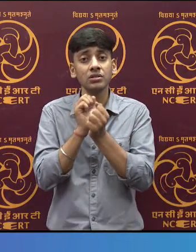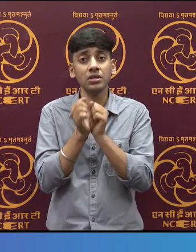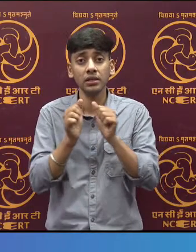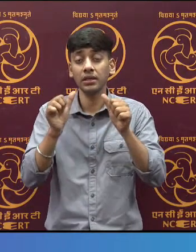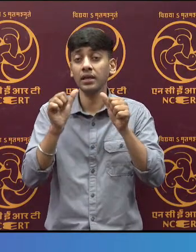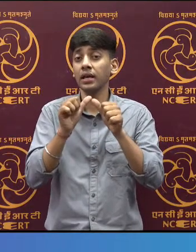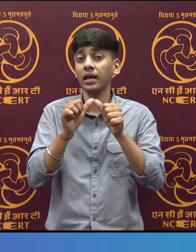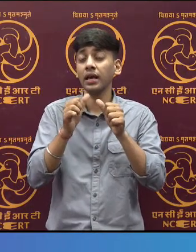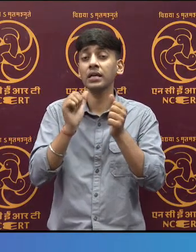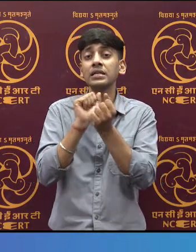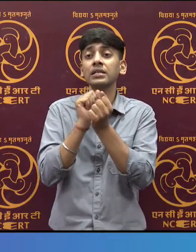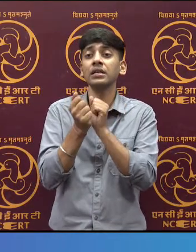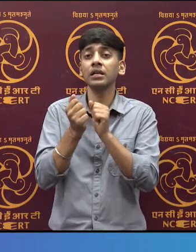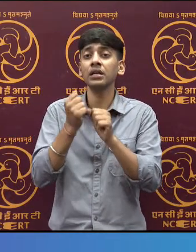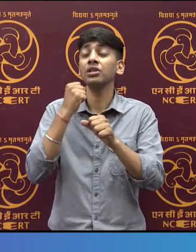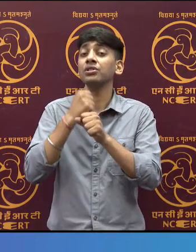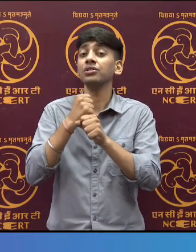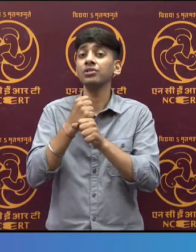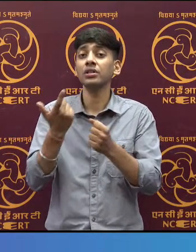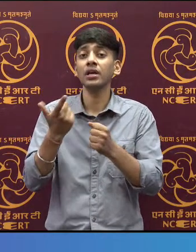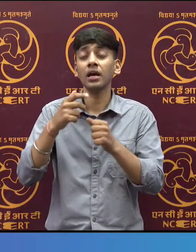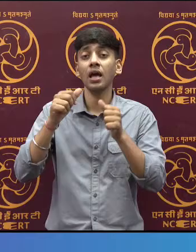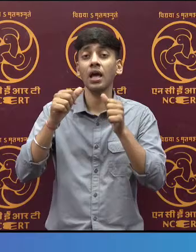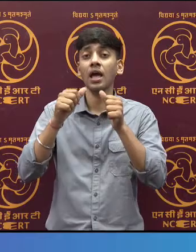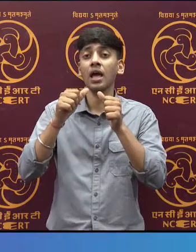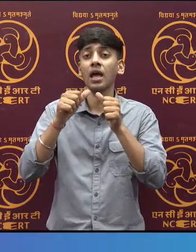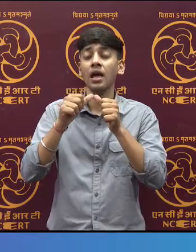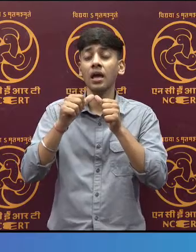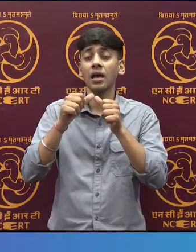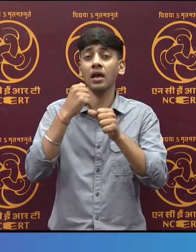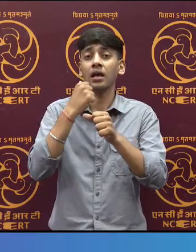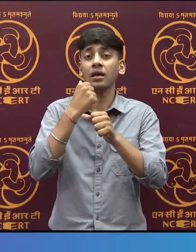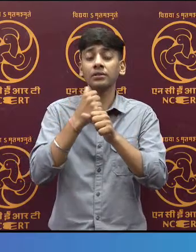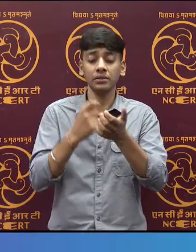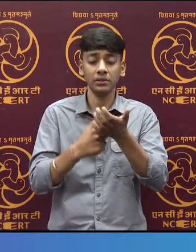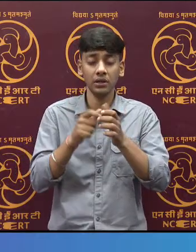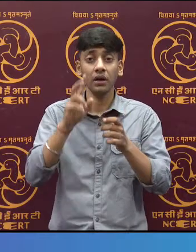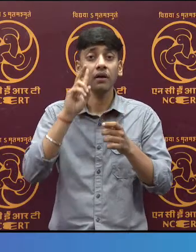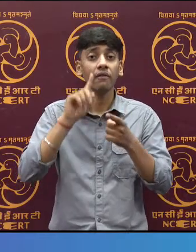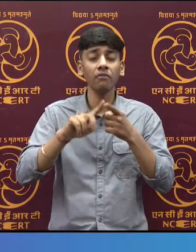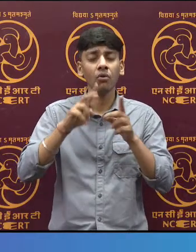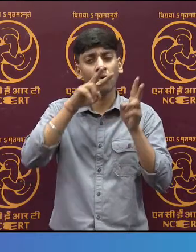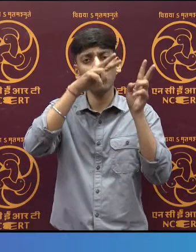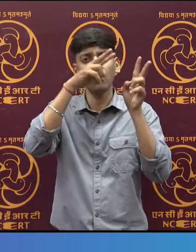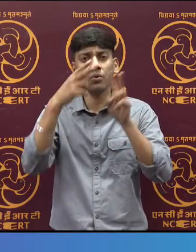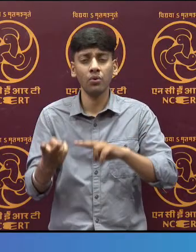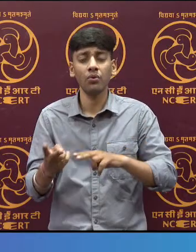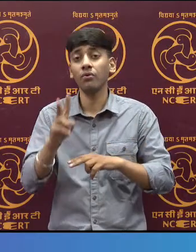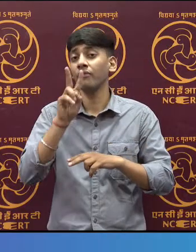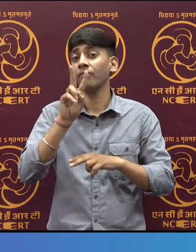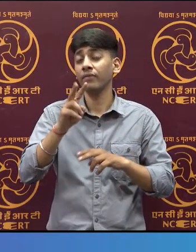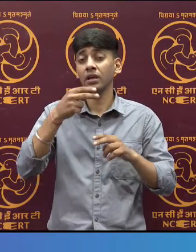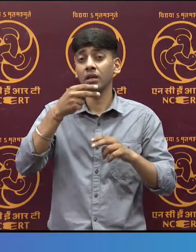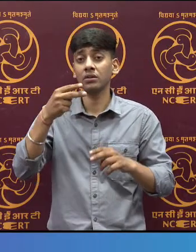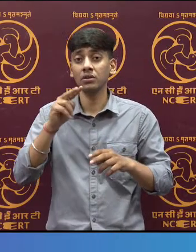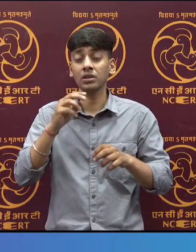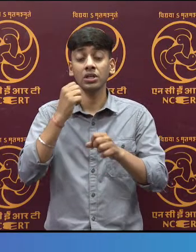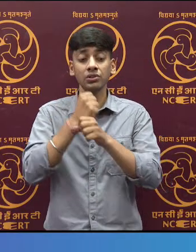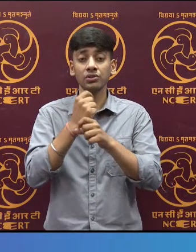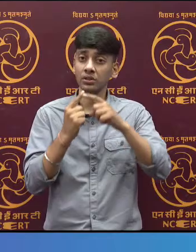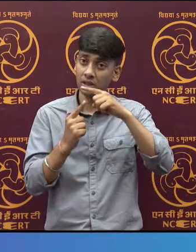we take g, where g is the acceleration due to gravity. So the equations of motion can be v is equal to u plus